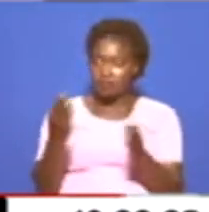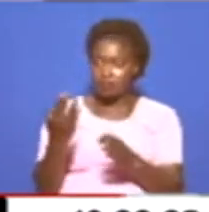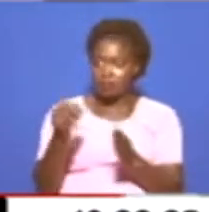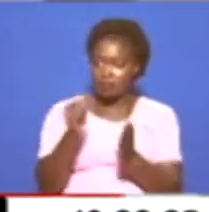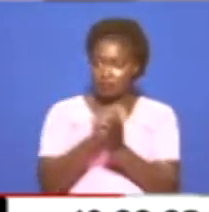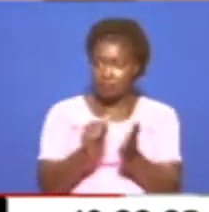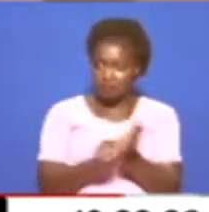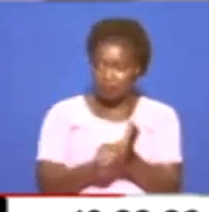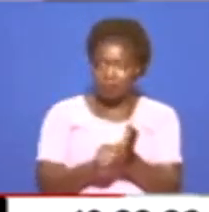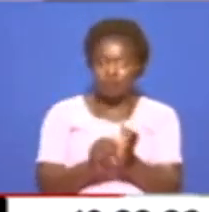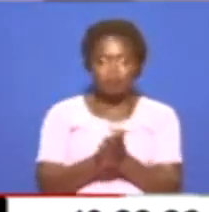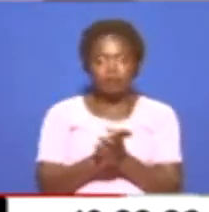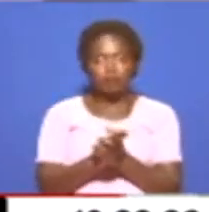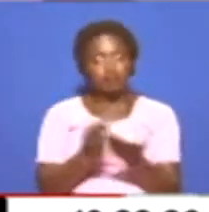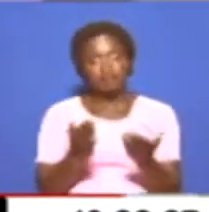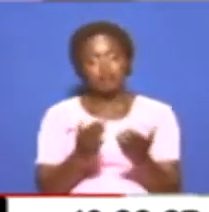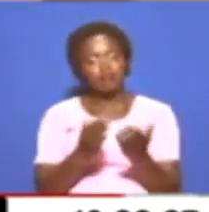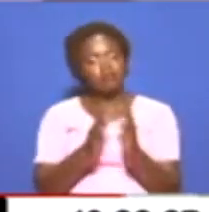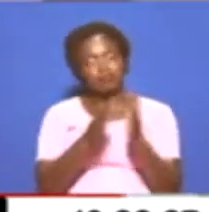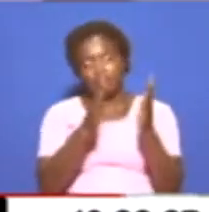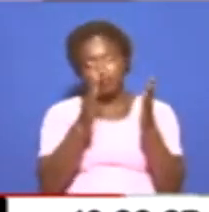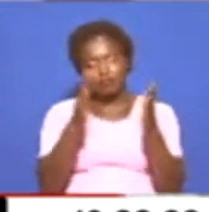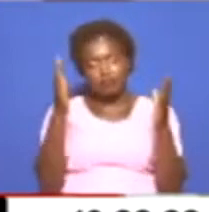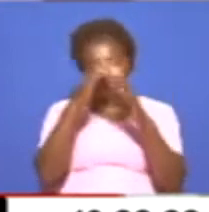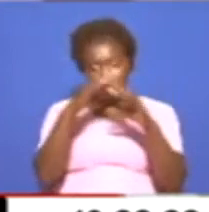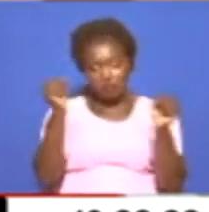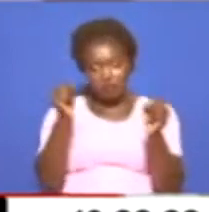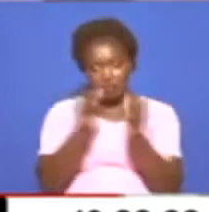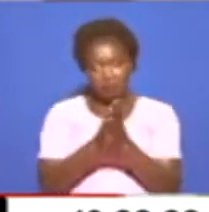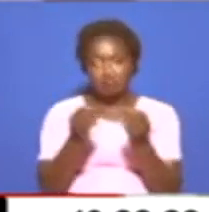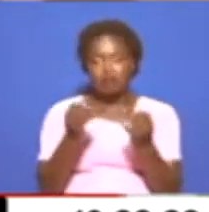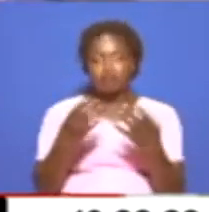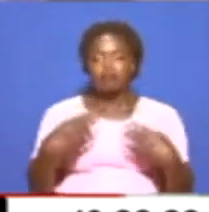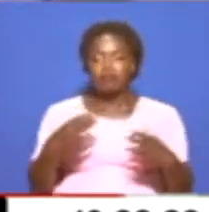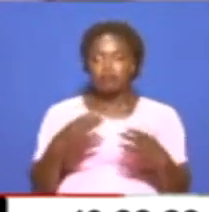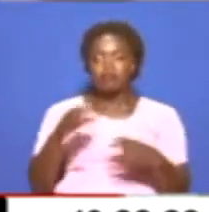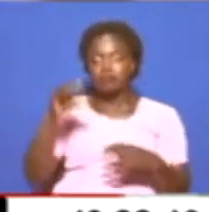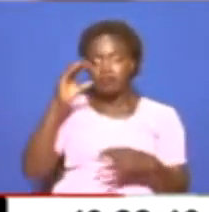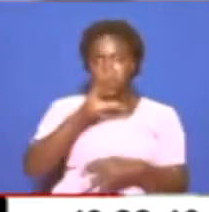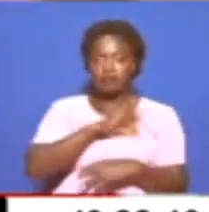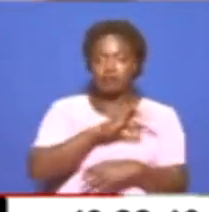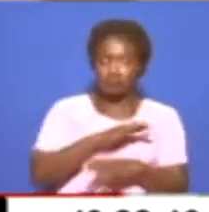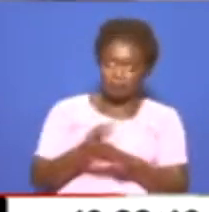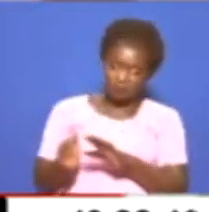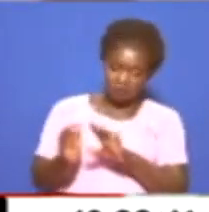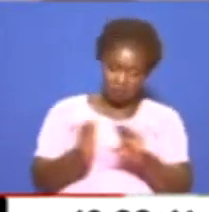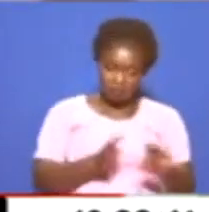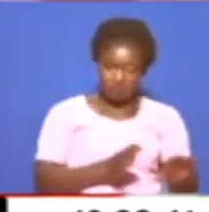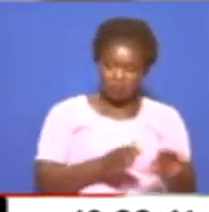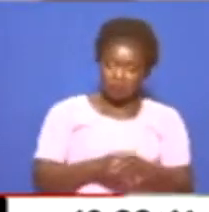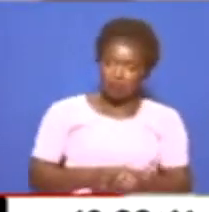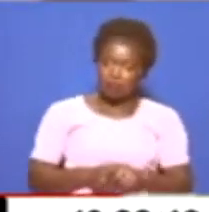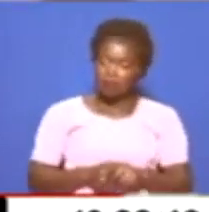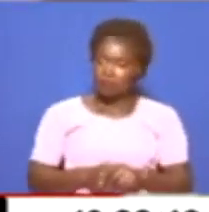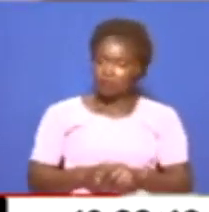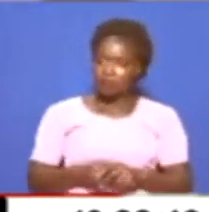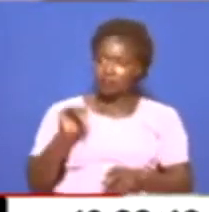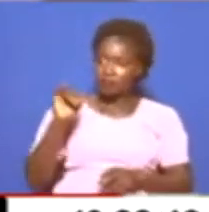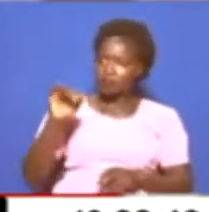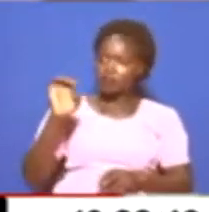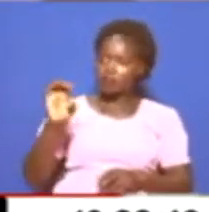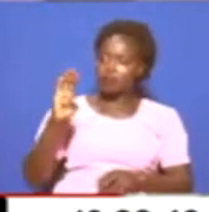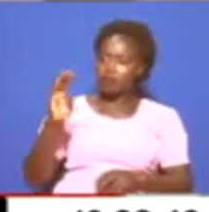commend the president for, yes, because at least a lot of people at the coast will be held. But away from that, IEBC, I